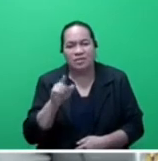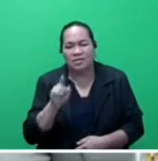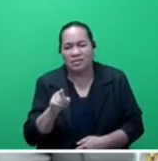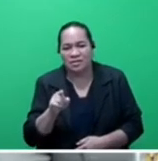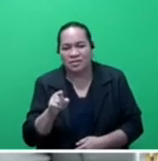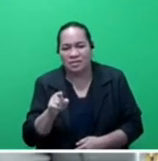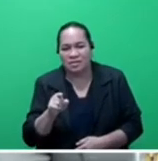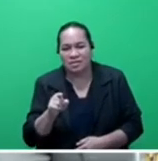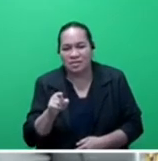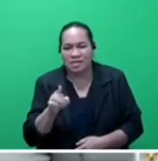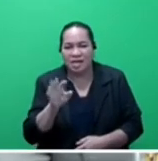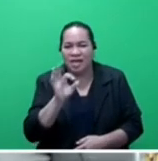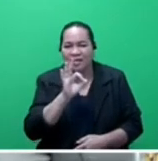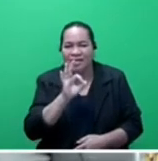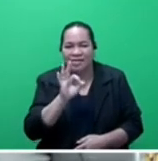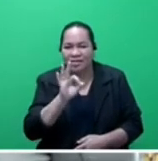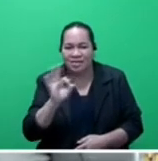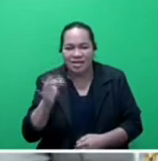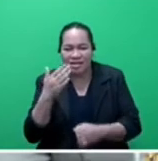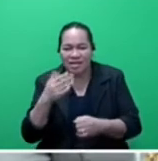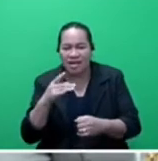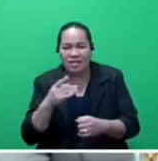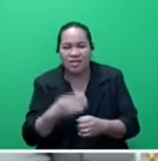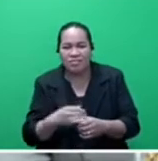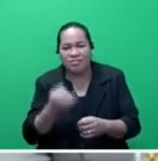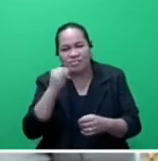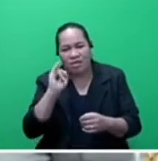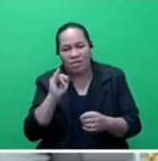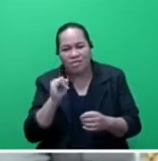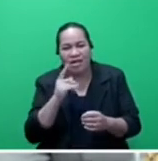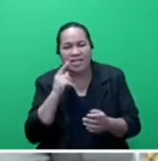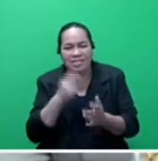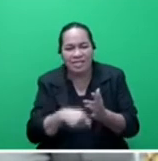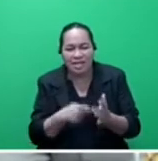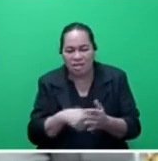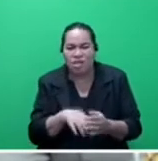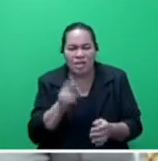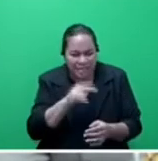ill-thought tax proposal. You need to speak up.